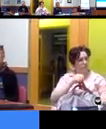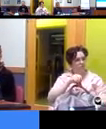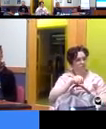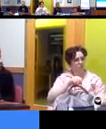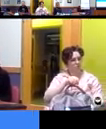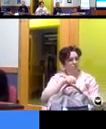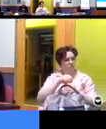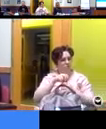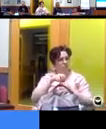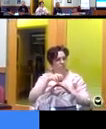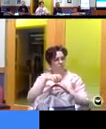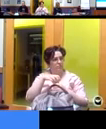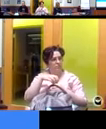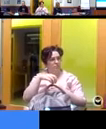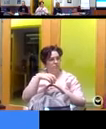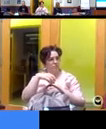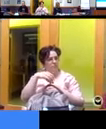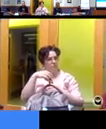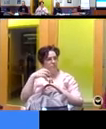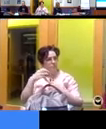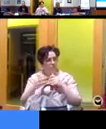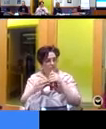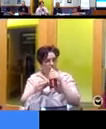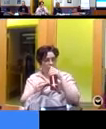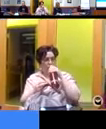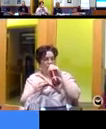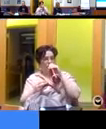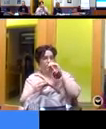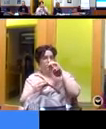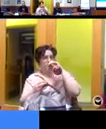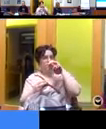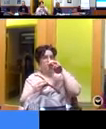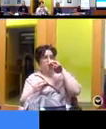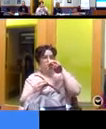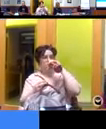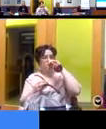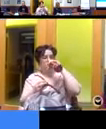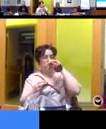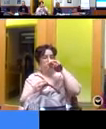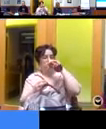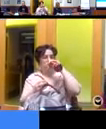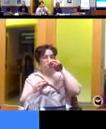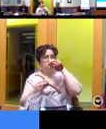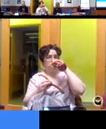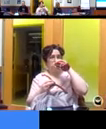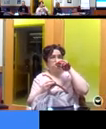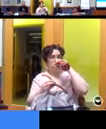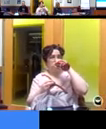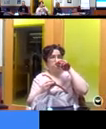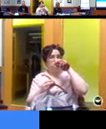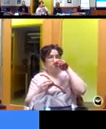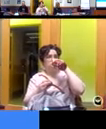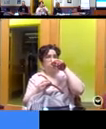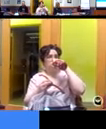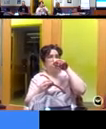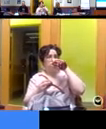using grant funding. And so, you know, we get that squared away before their appointment. And then if the patient is paying out of pocket, the full